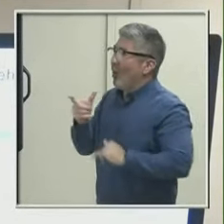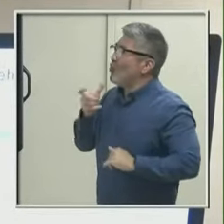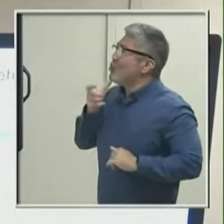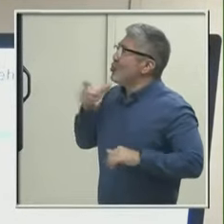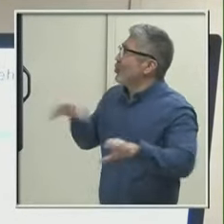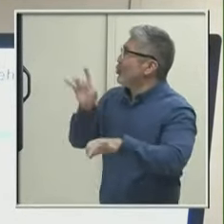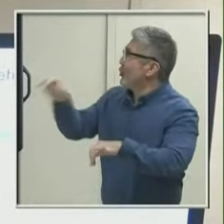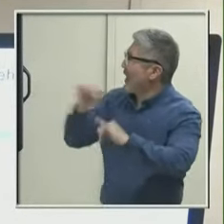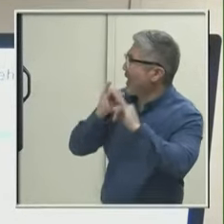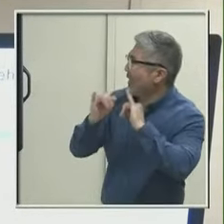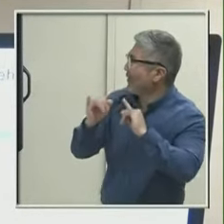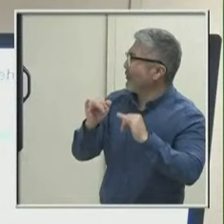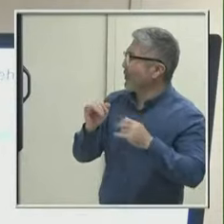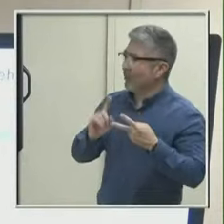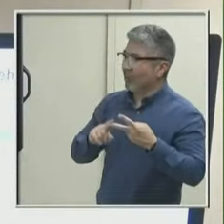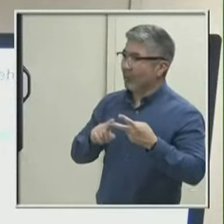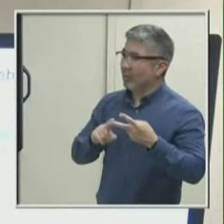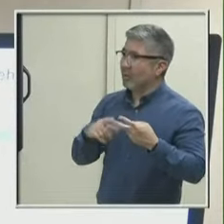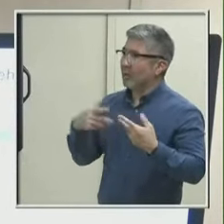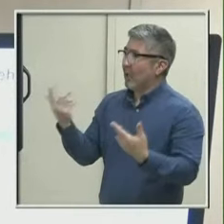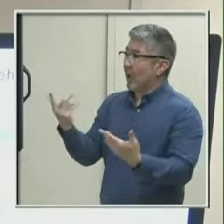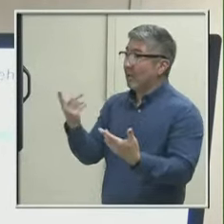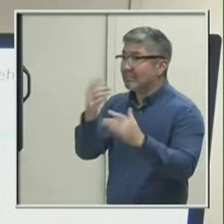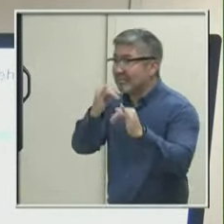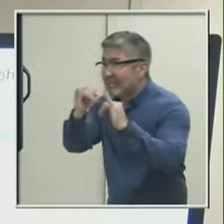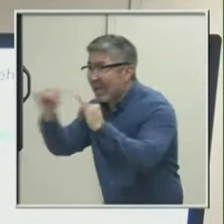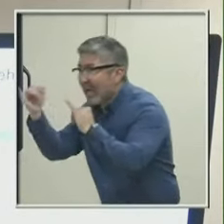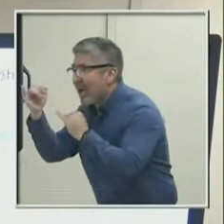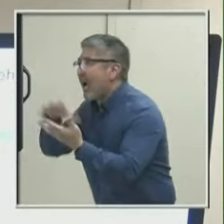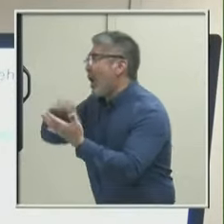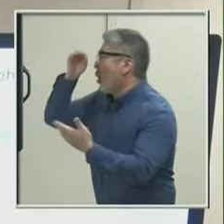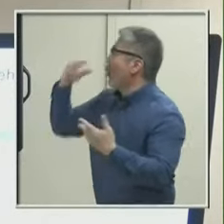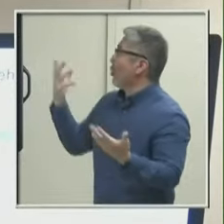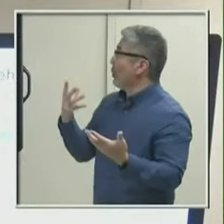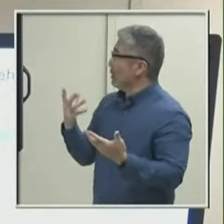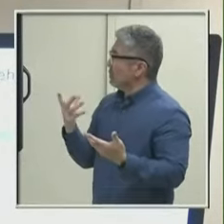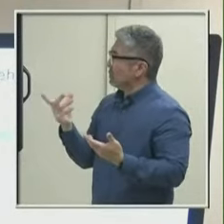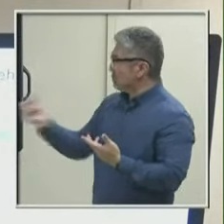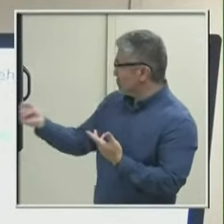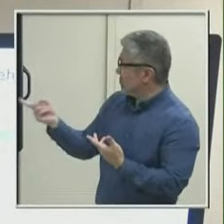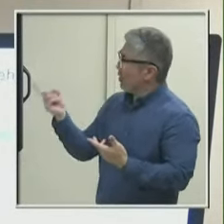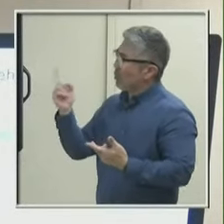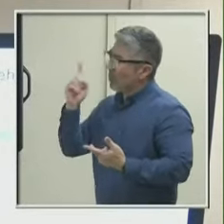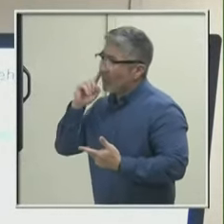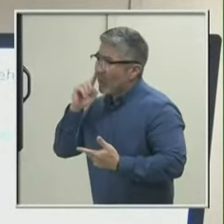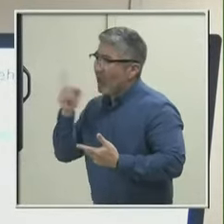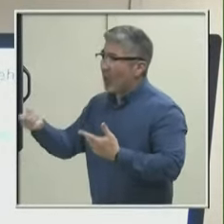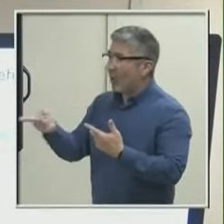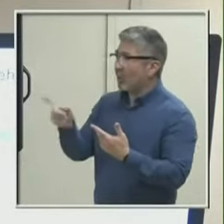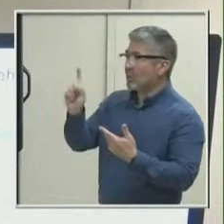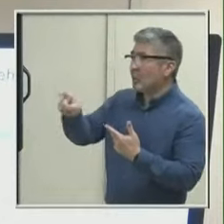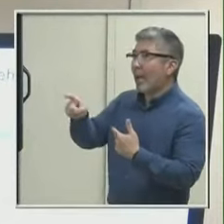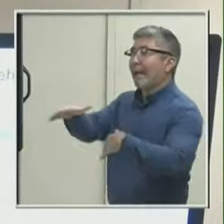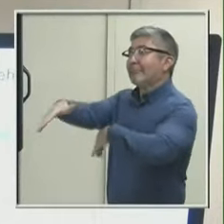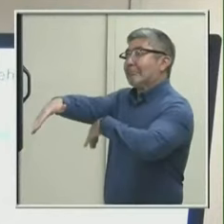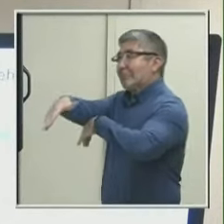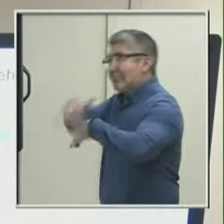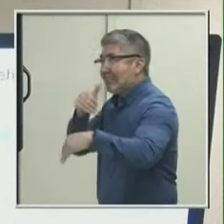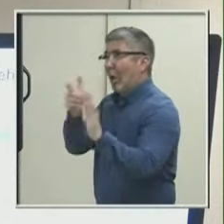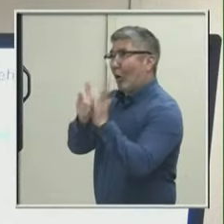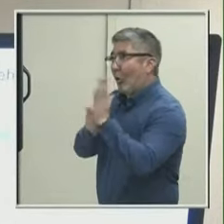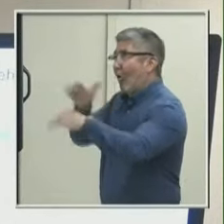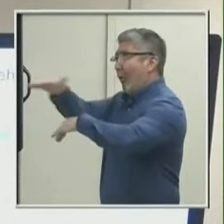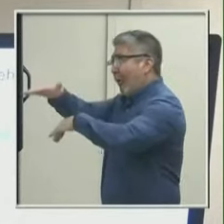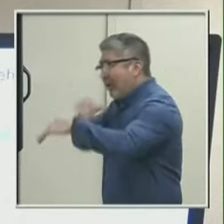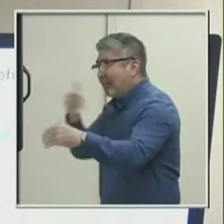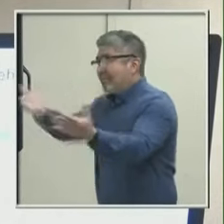two, what was your takeaway from that? We heard in advance of the release of this report much about having to subpoena to get information, that there seemed to have